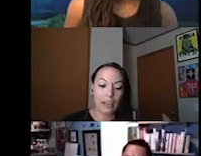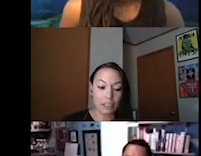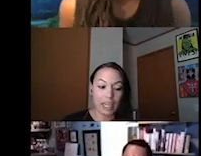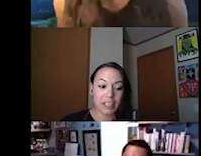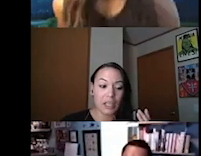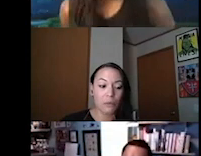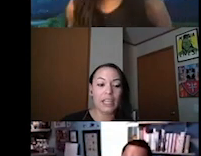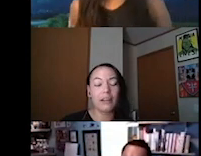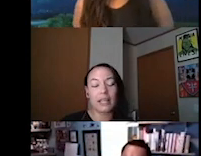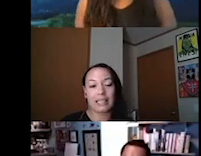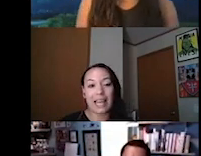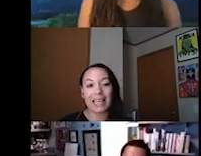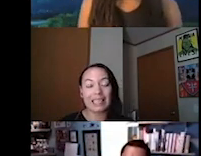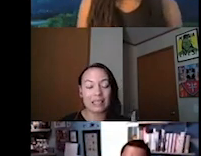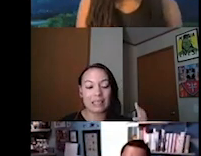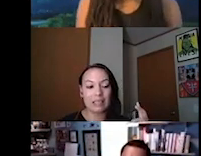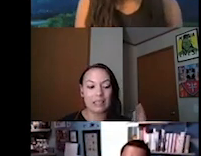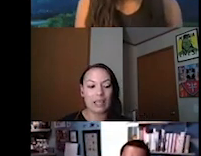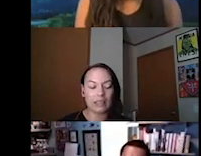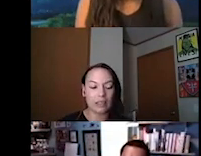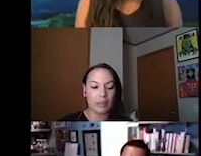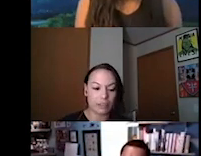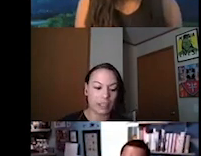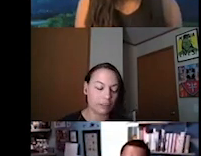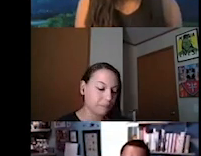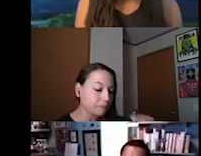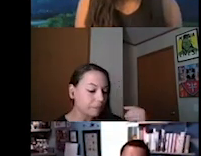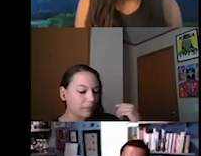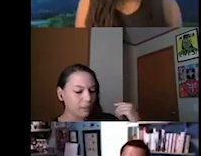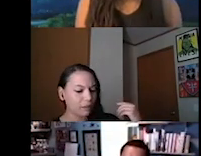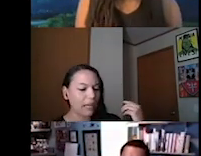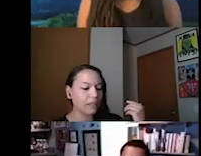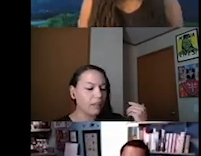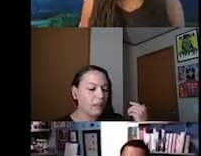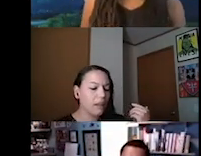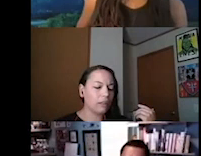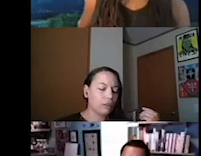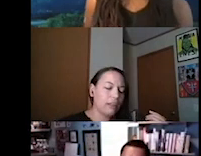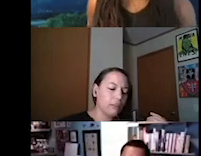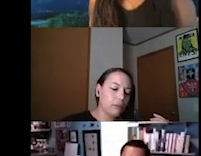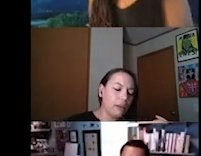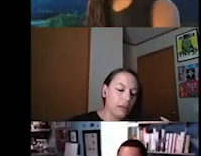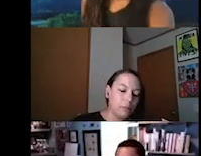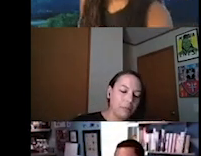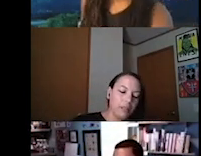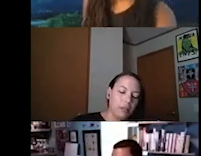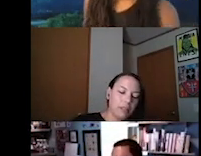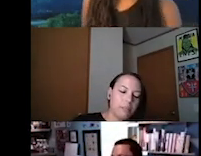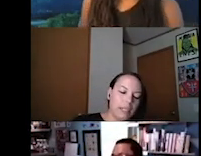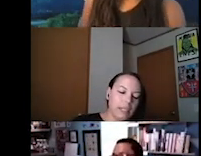within higher education. And one area that's lacking is in design education. So kind of, trying to